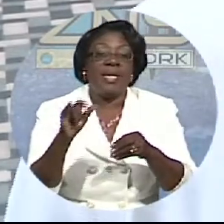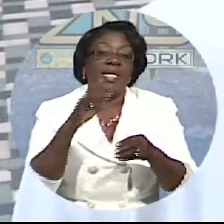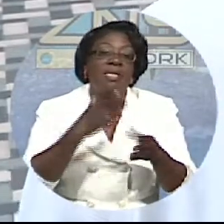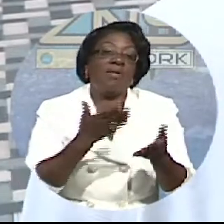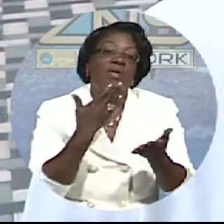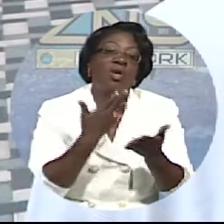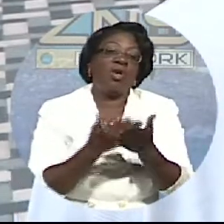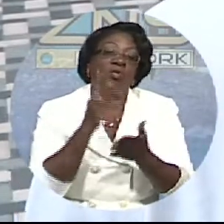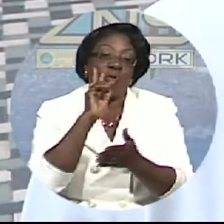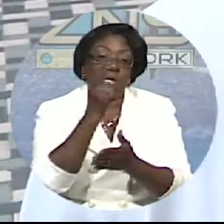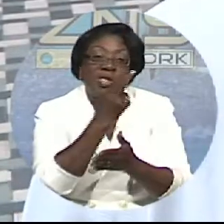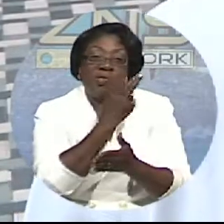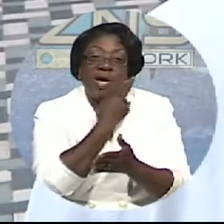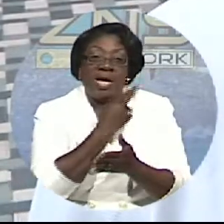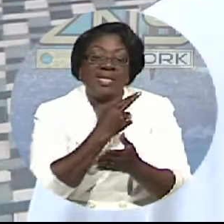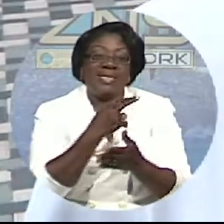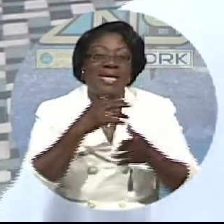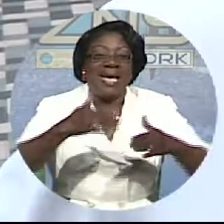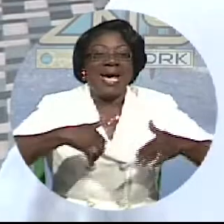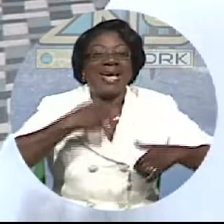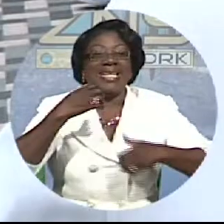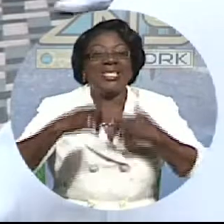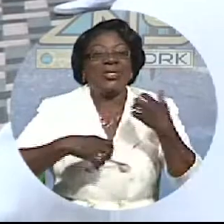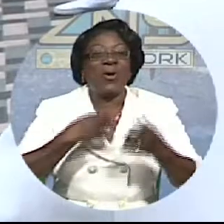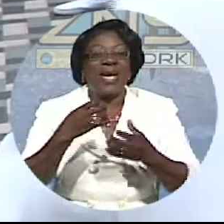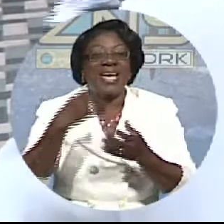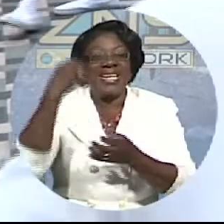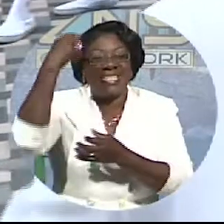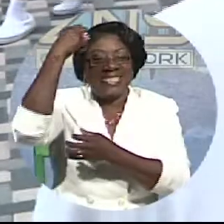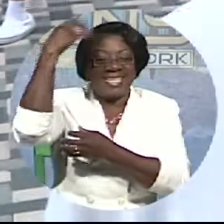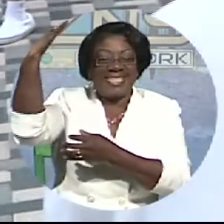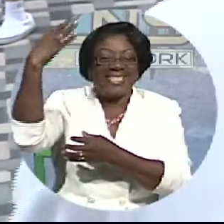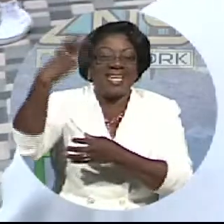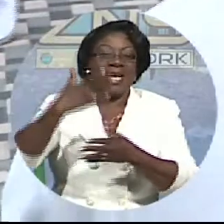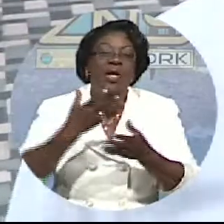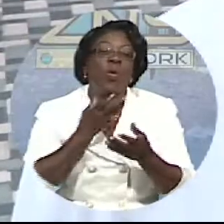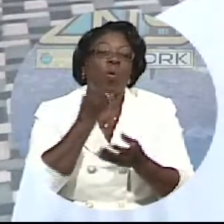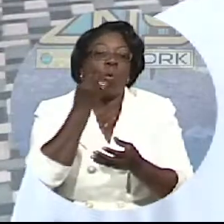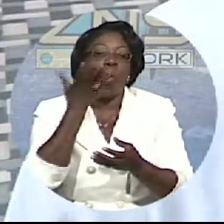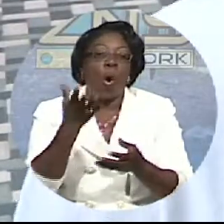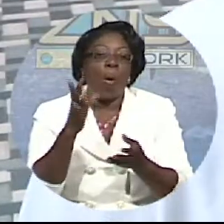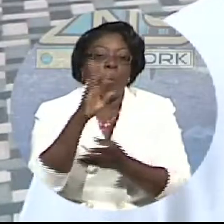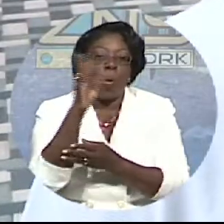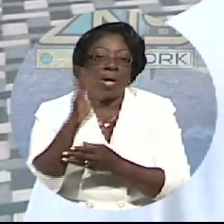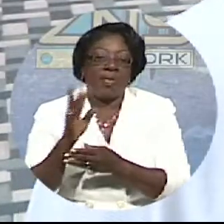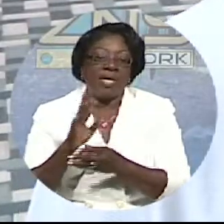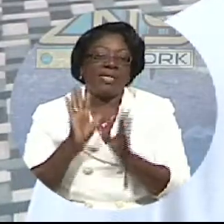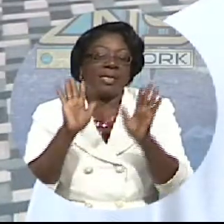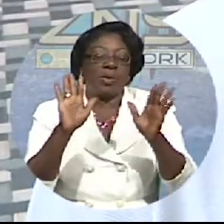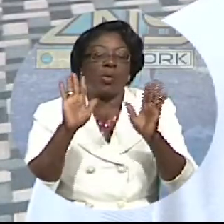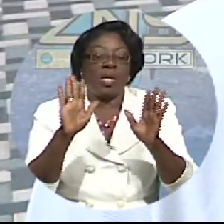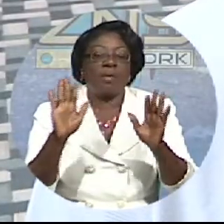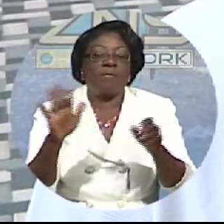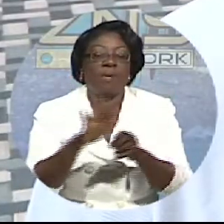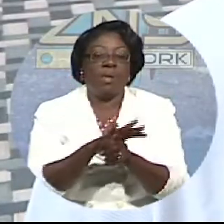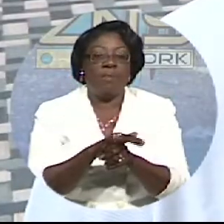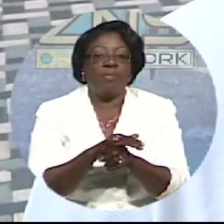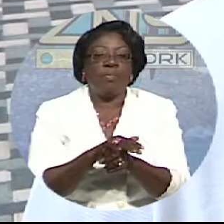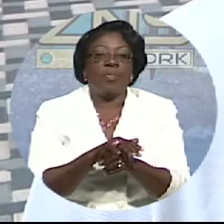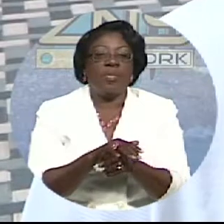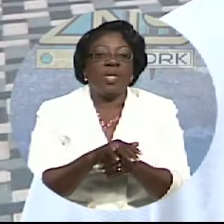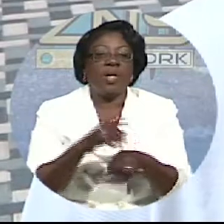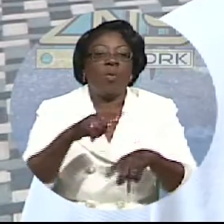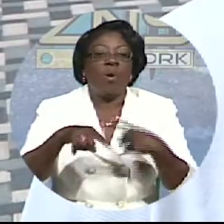good restaurants, enjoying the sunshine and the warm weather. It's just wonderful. Why did you choose to spend your